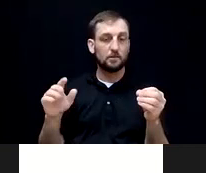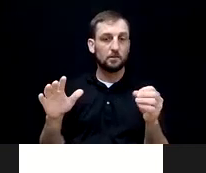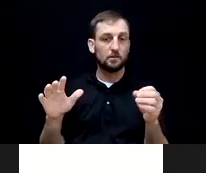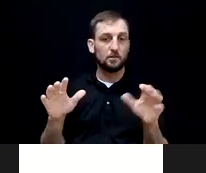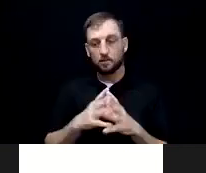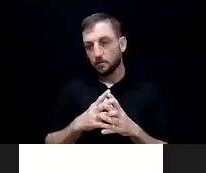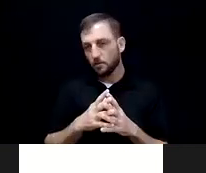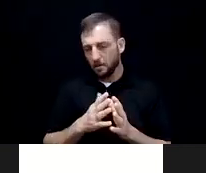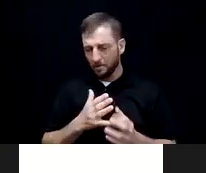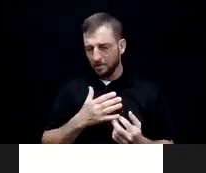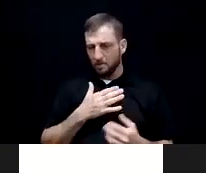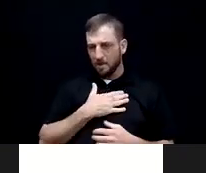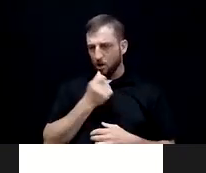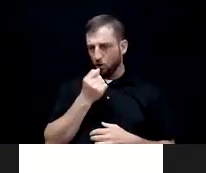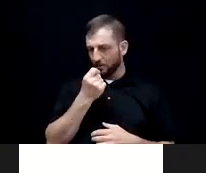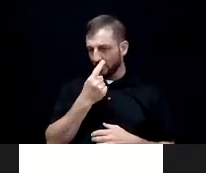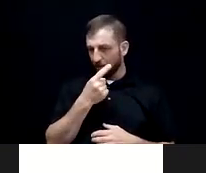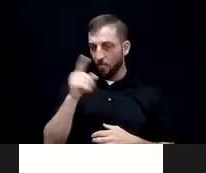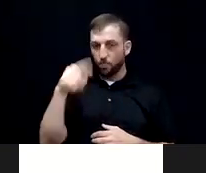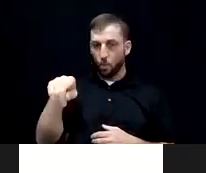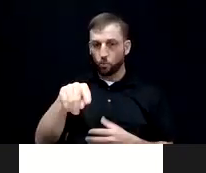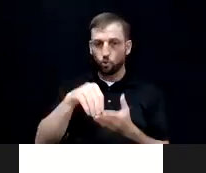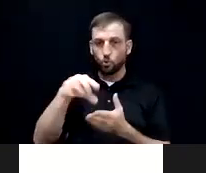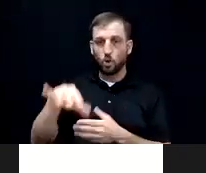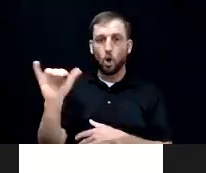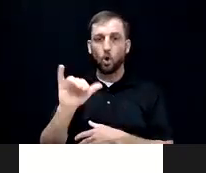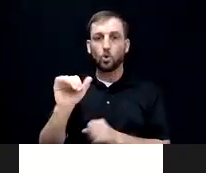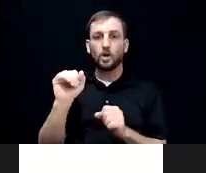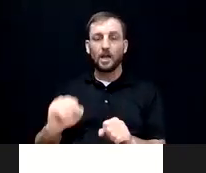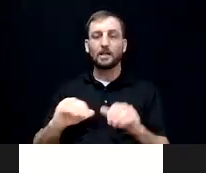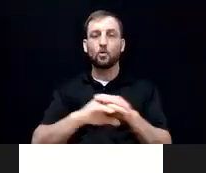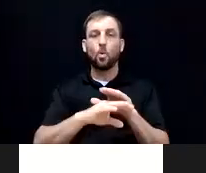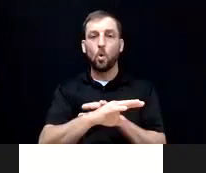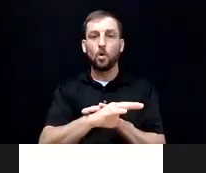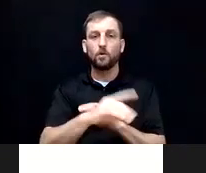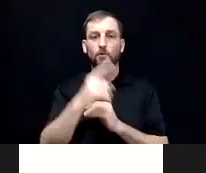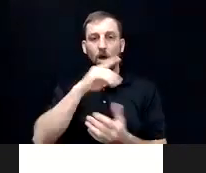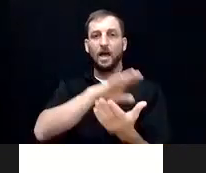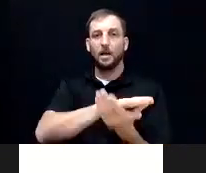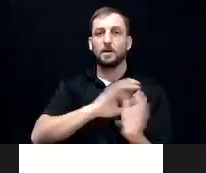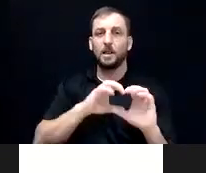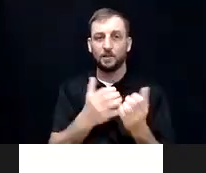it's my understanding those students would also be eligible to enroll in academic classes.